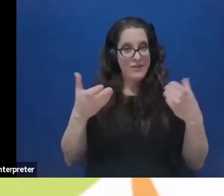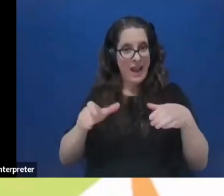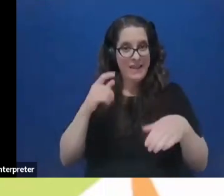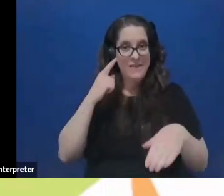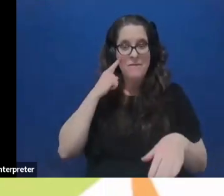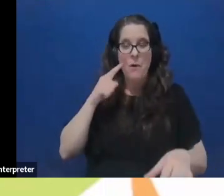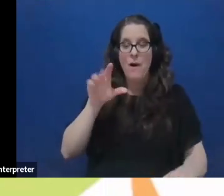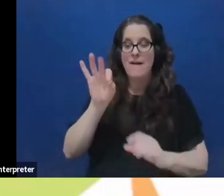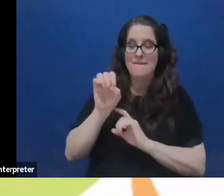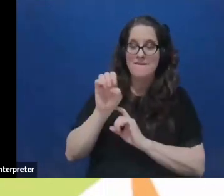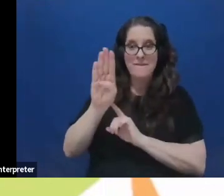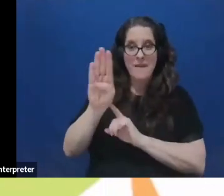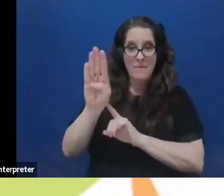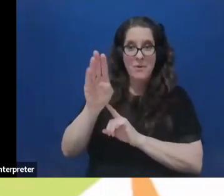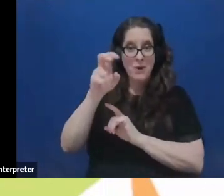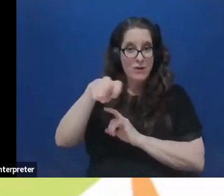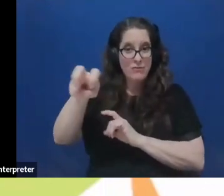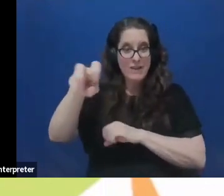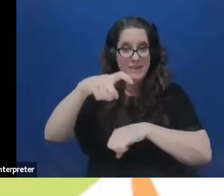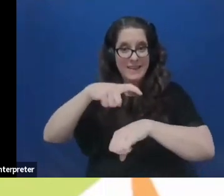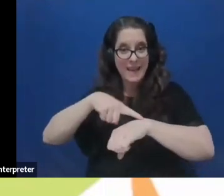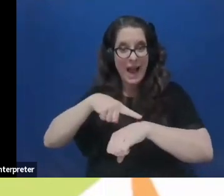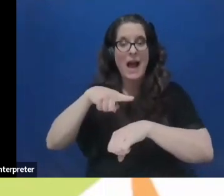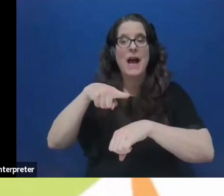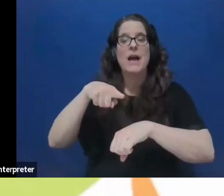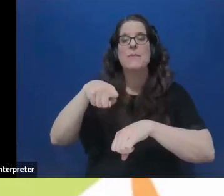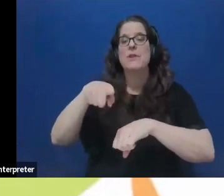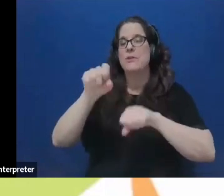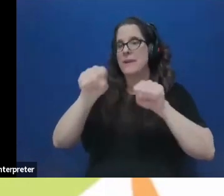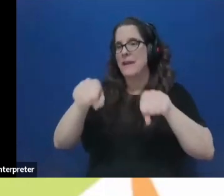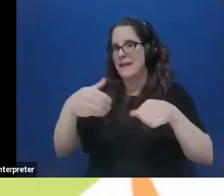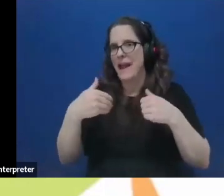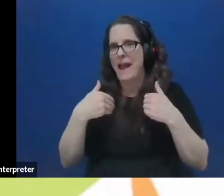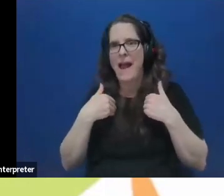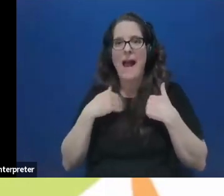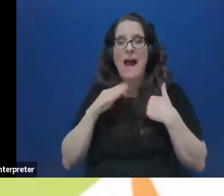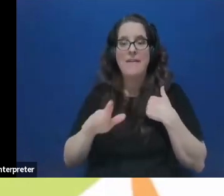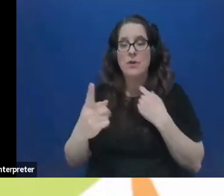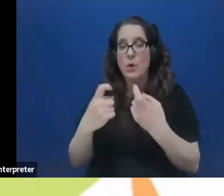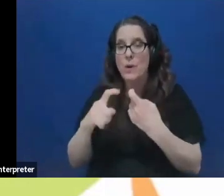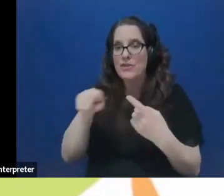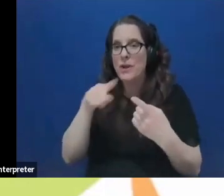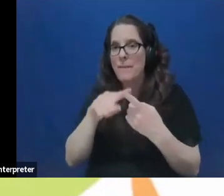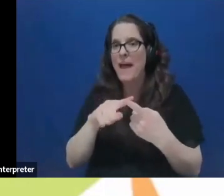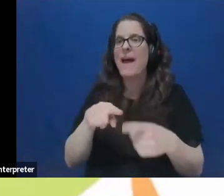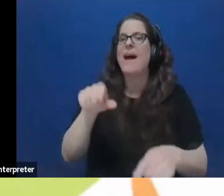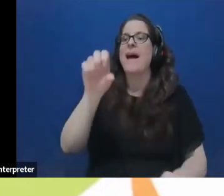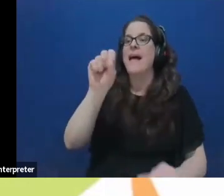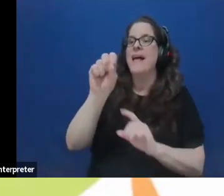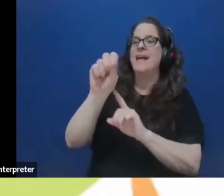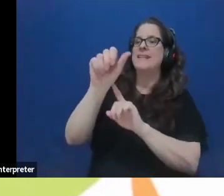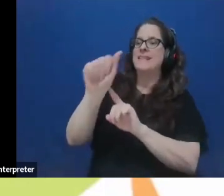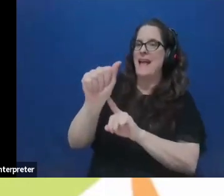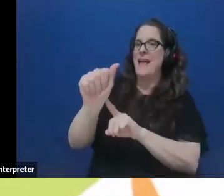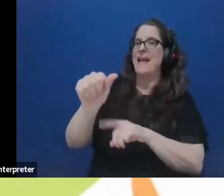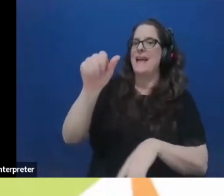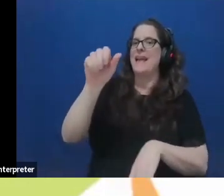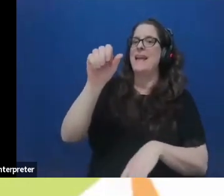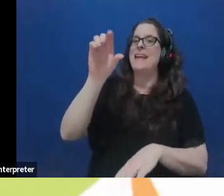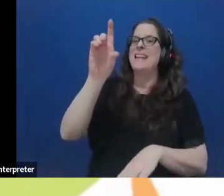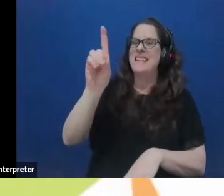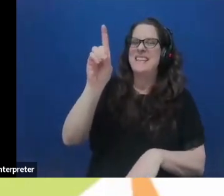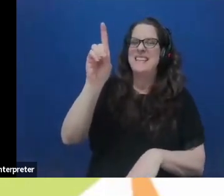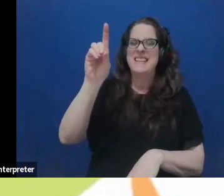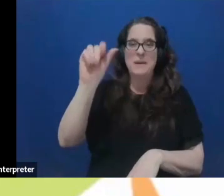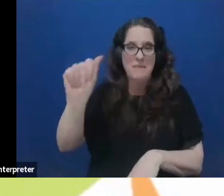Times to get your questions answered about Social Security disability insurance, SSDI benefits. Who